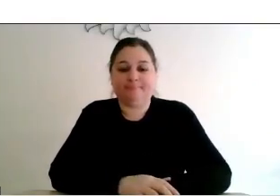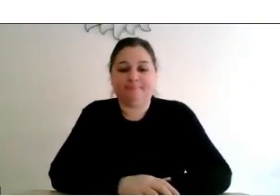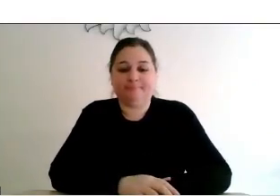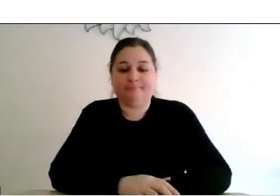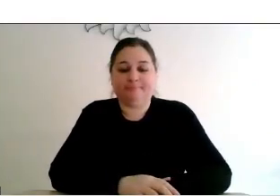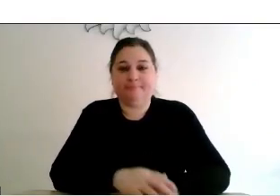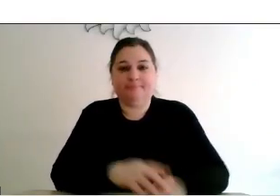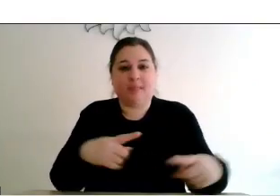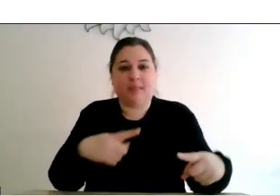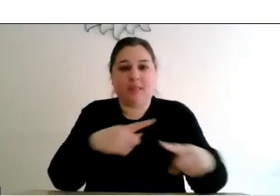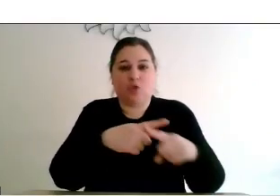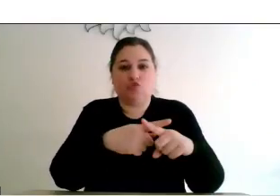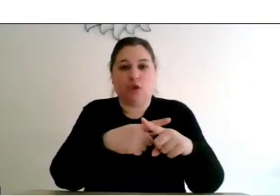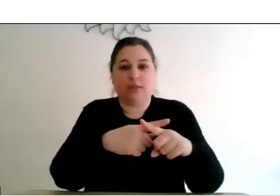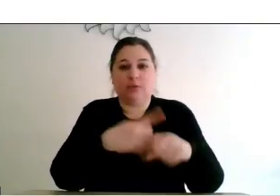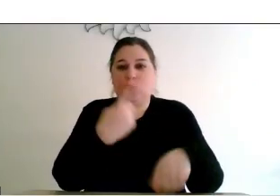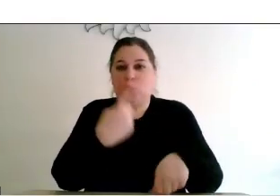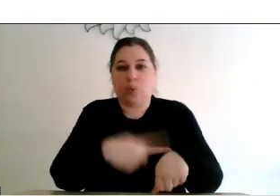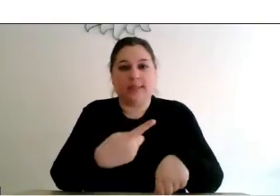And it crosses once